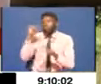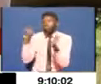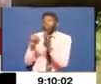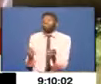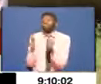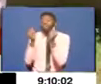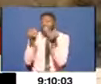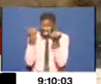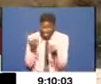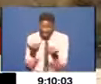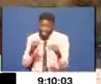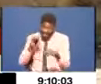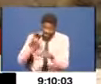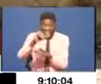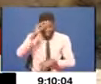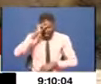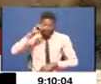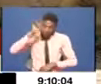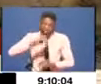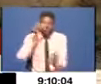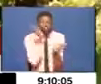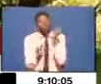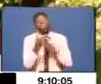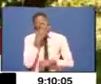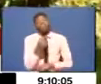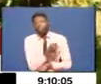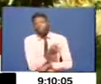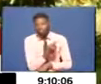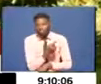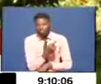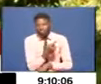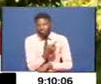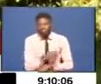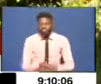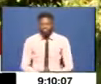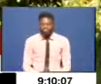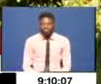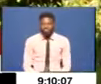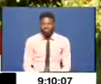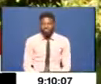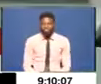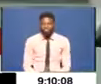against the father. For Legends Edition, I'm Sarafina Robbie.